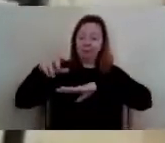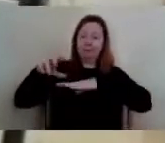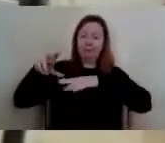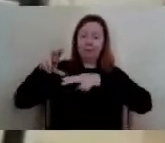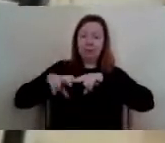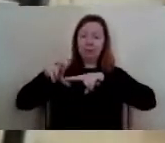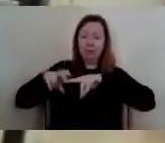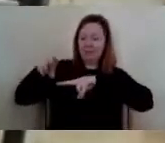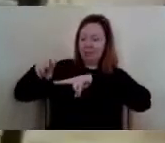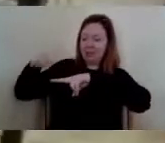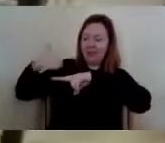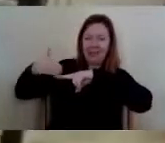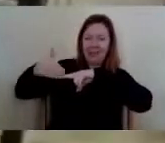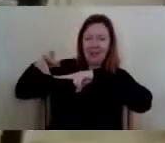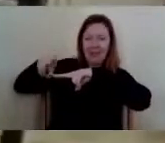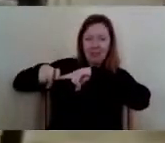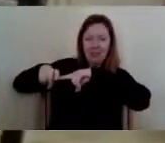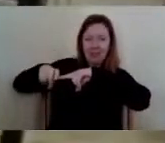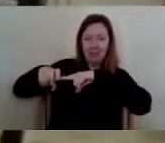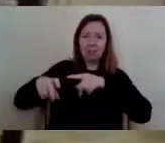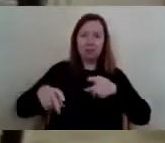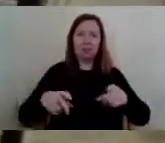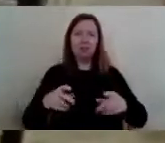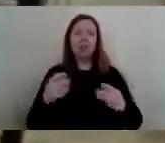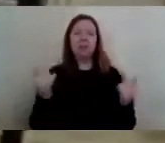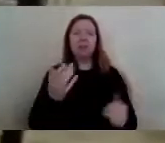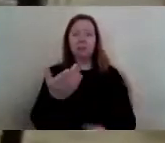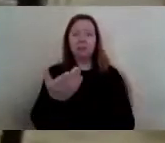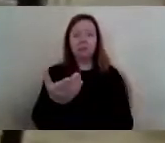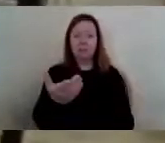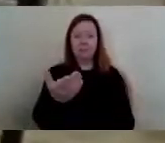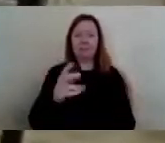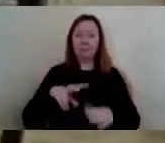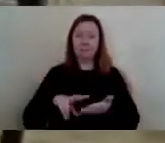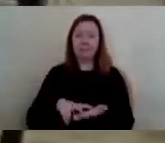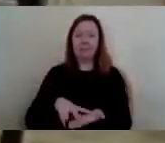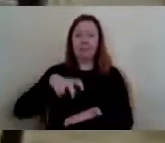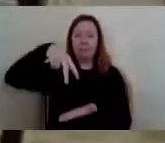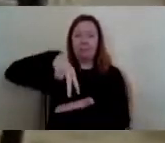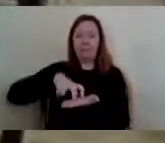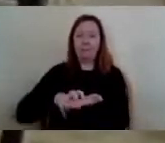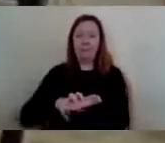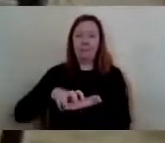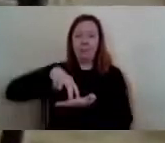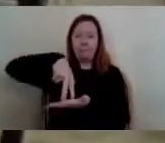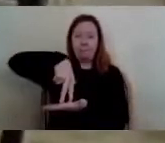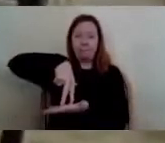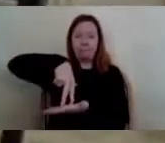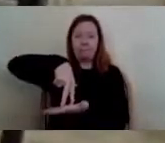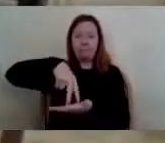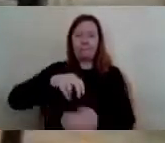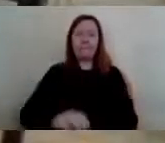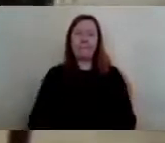bearing with me today. From here now, I'm going to press up overhead. Hold